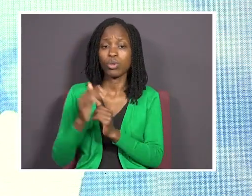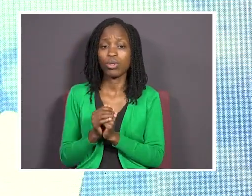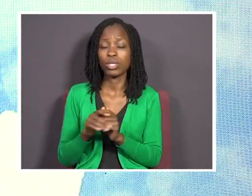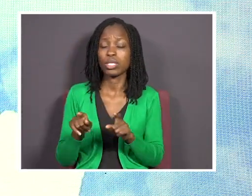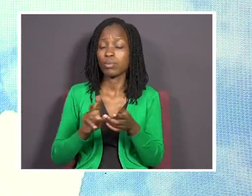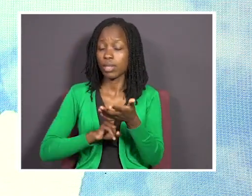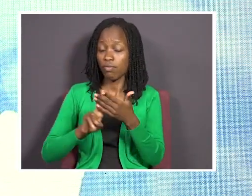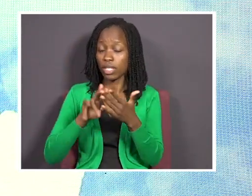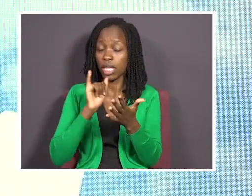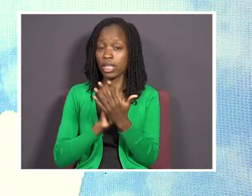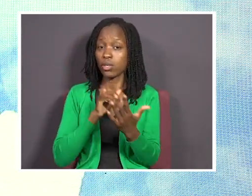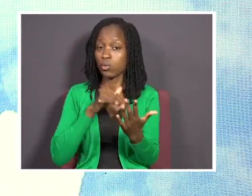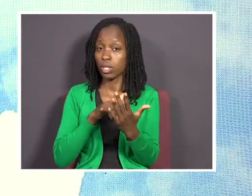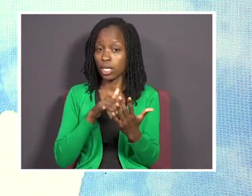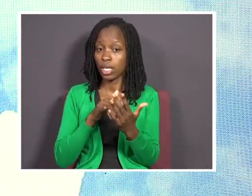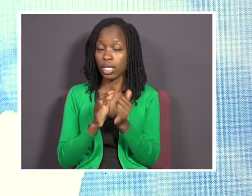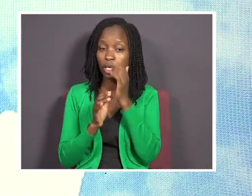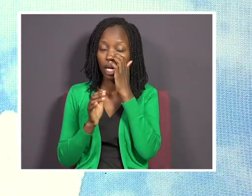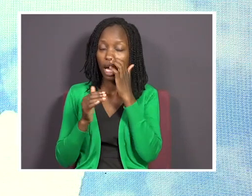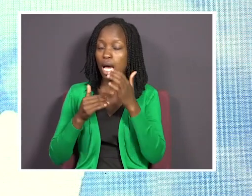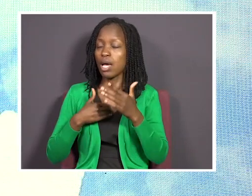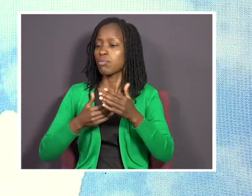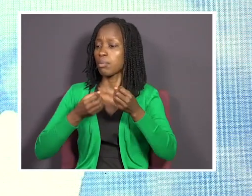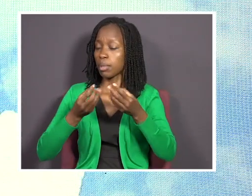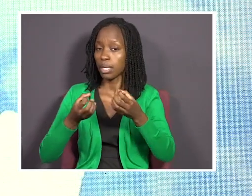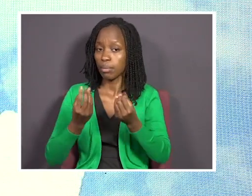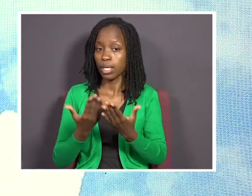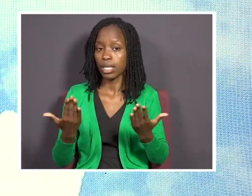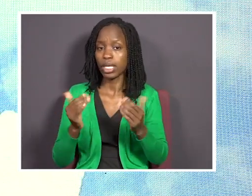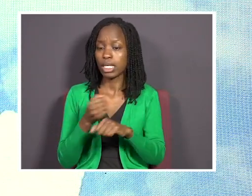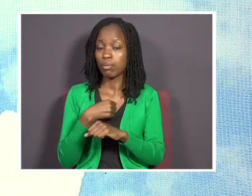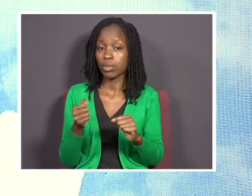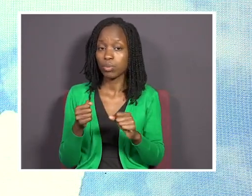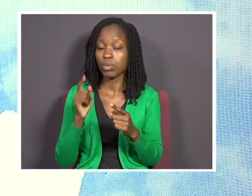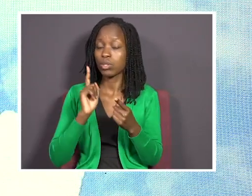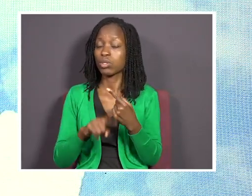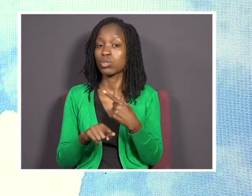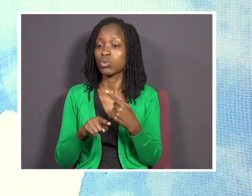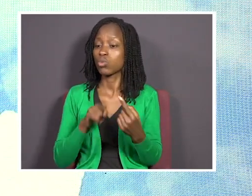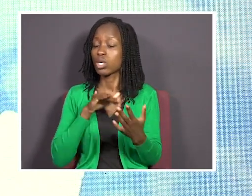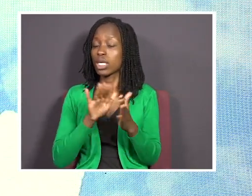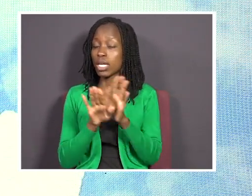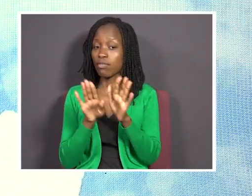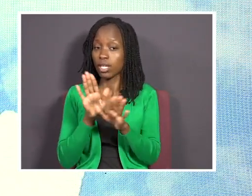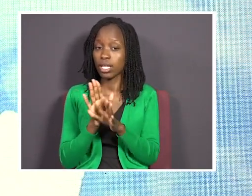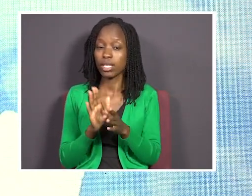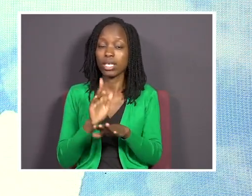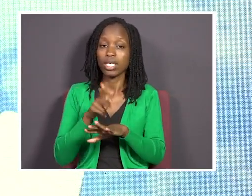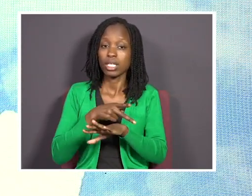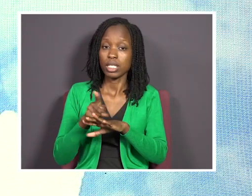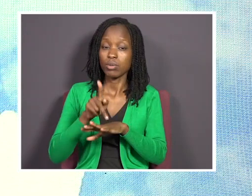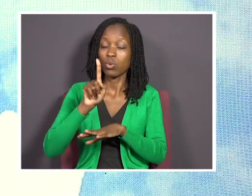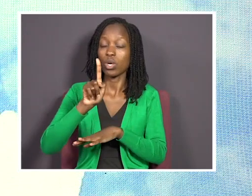we read has many things, and I may not be able to do every one of them.